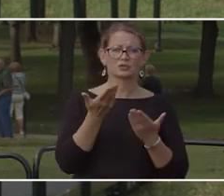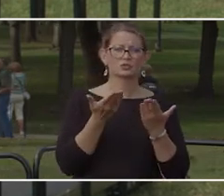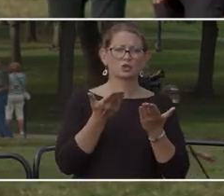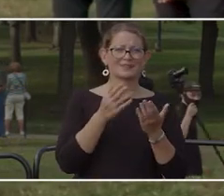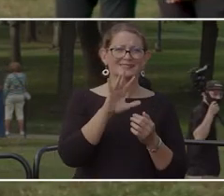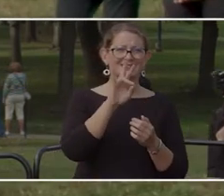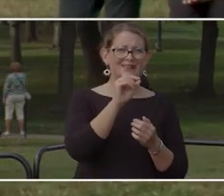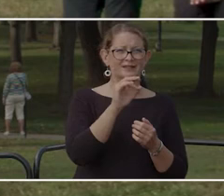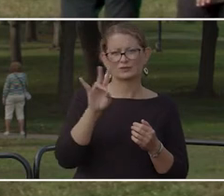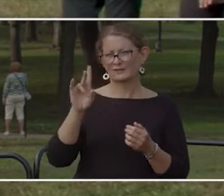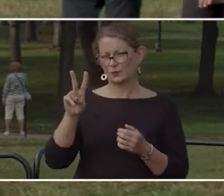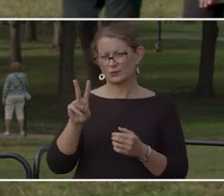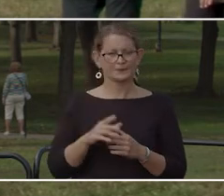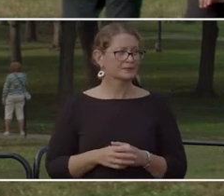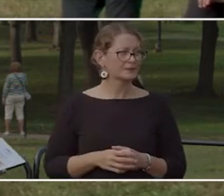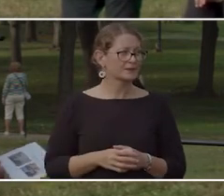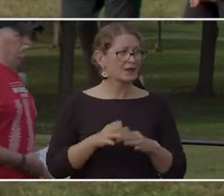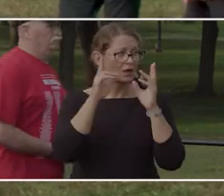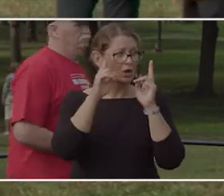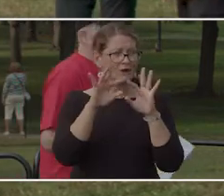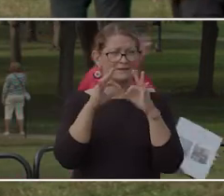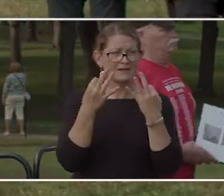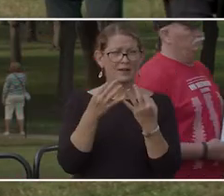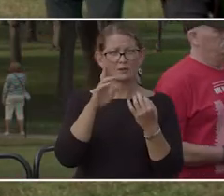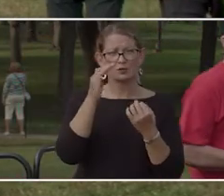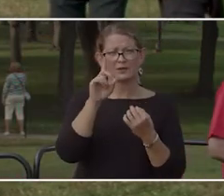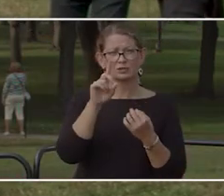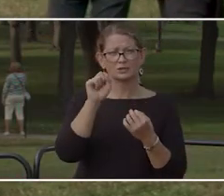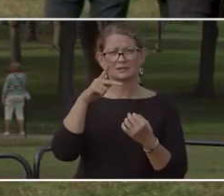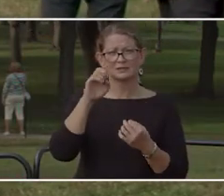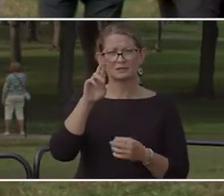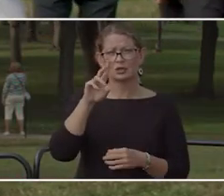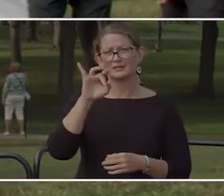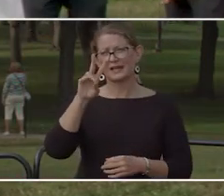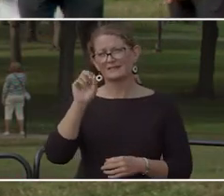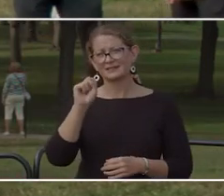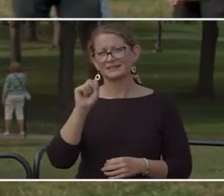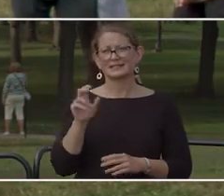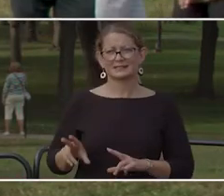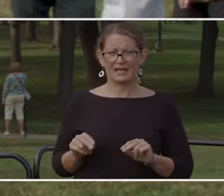1972. In honor of the family of Richard Spencer Davis, Navy.